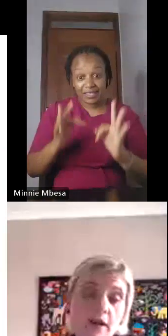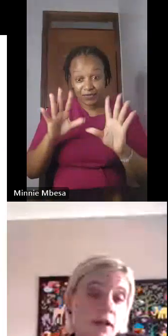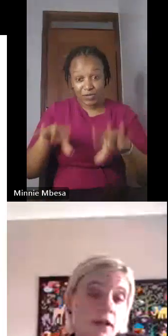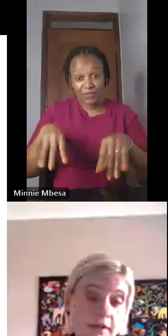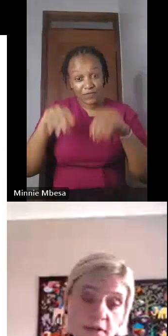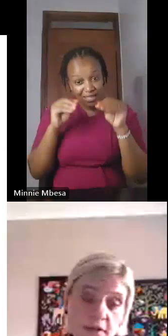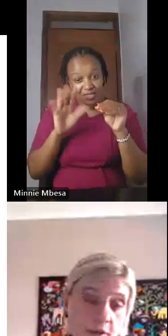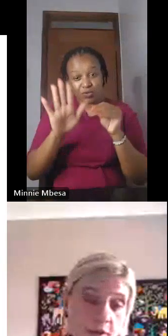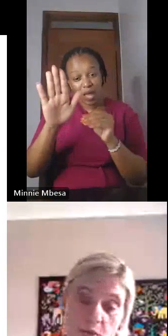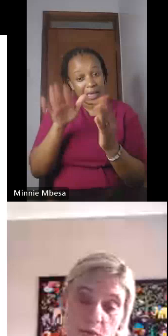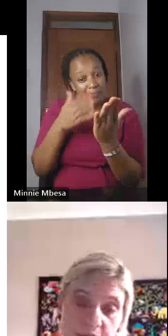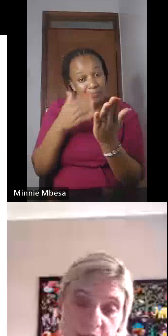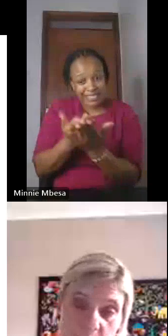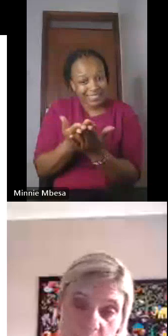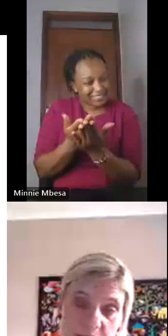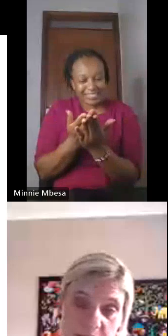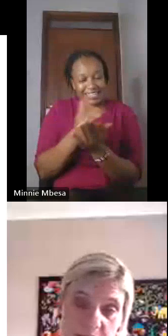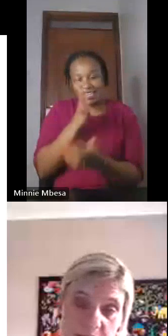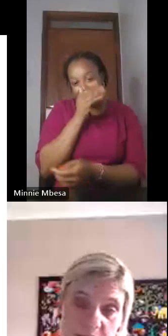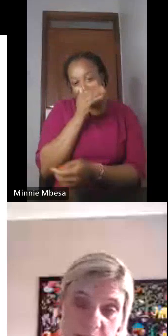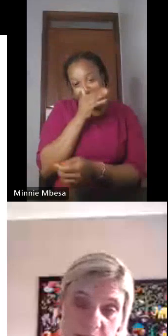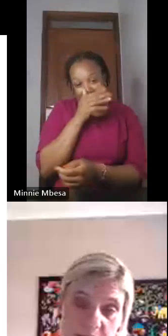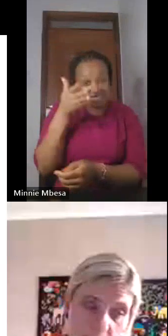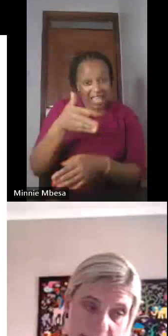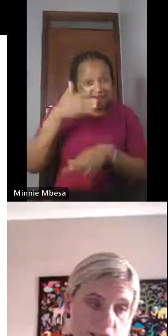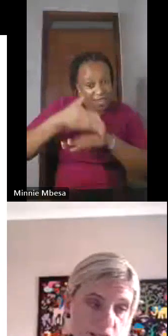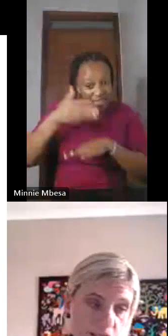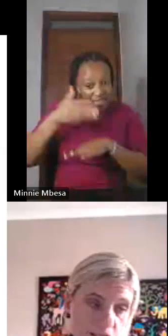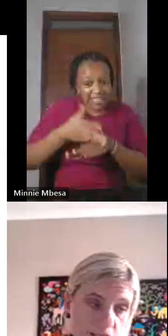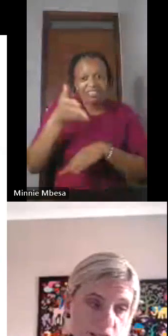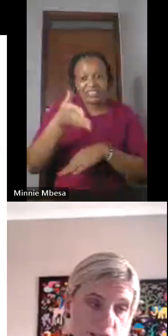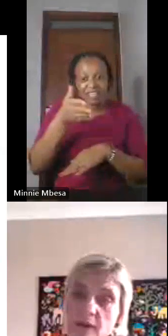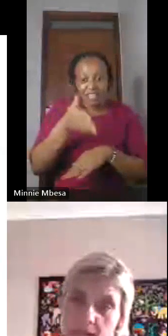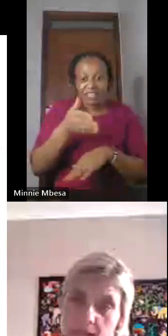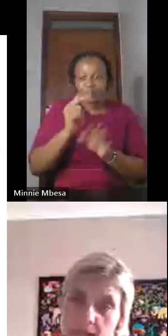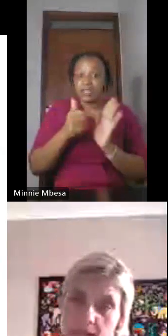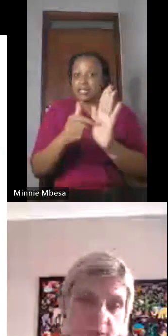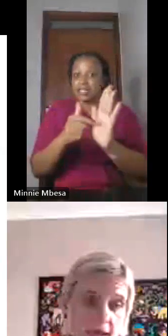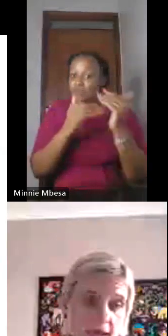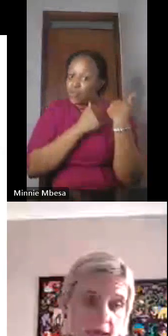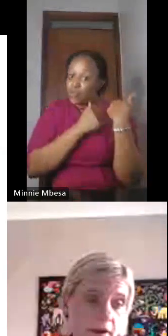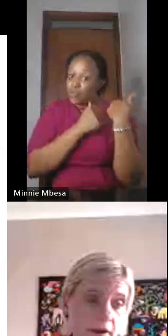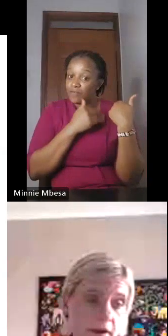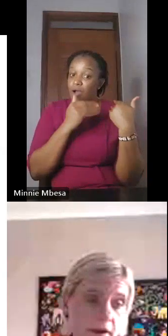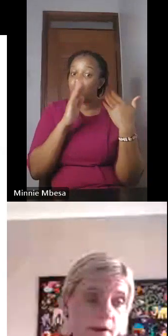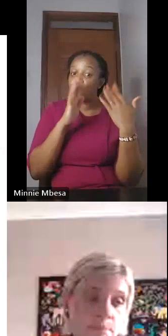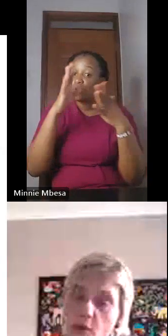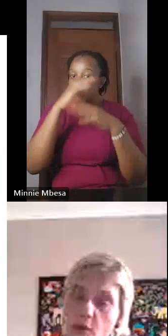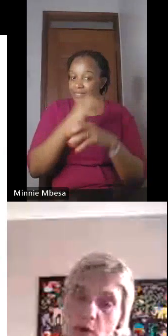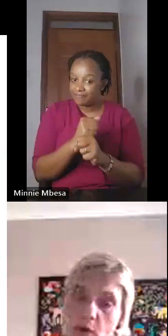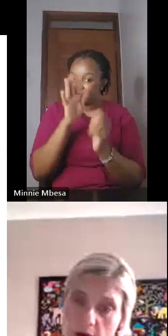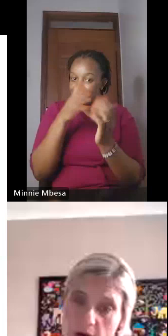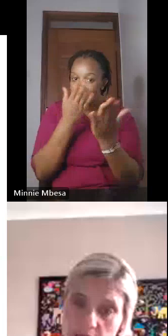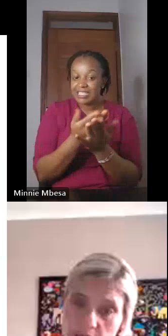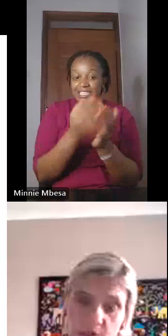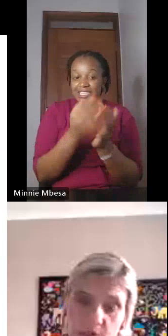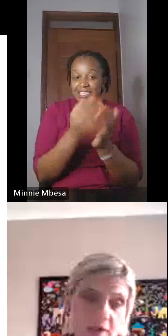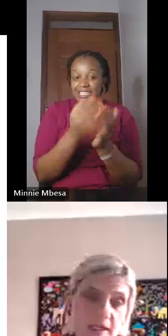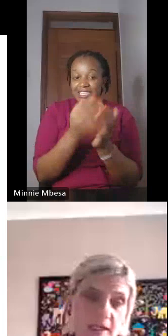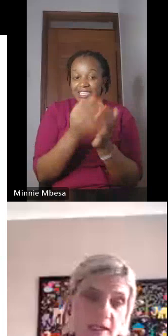terms of, say, for example, the roles and responsibilities in your organization, if you've embellished those and they are more than what